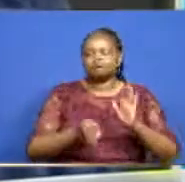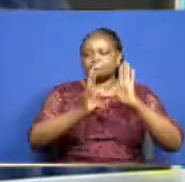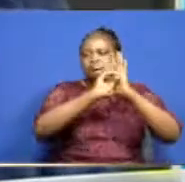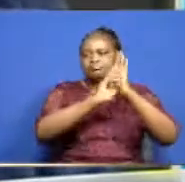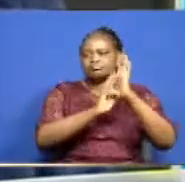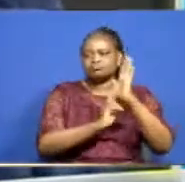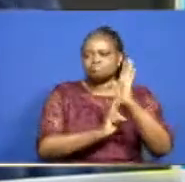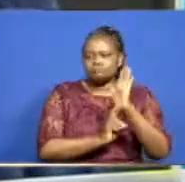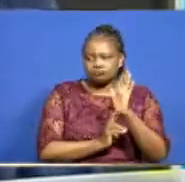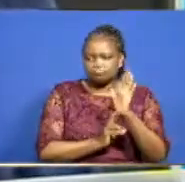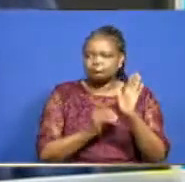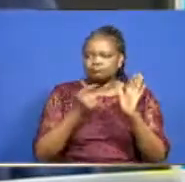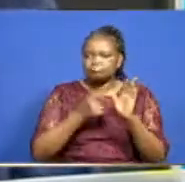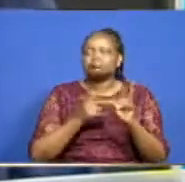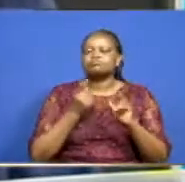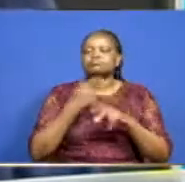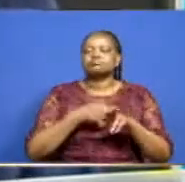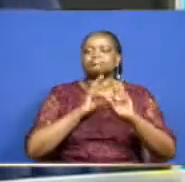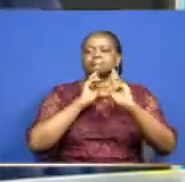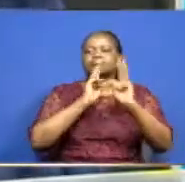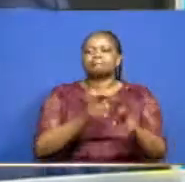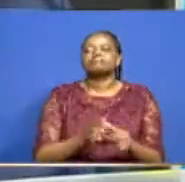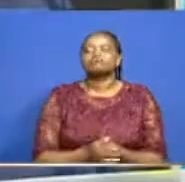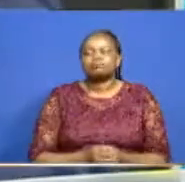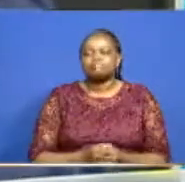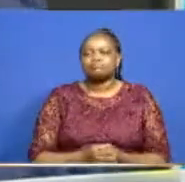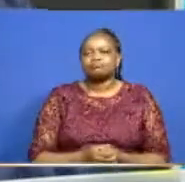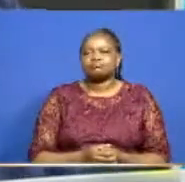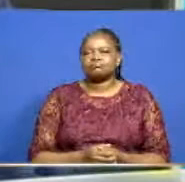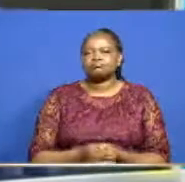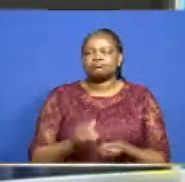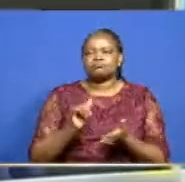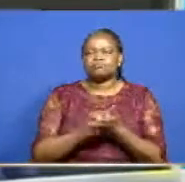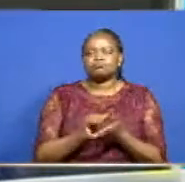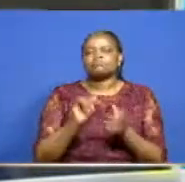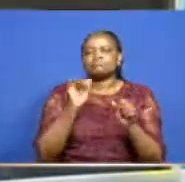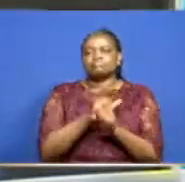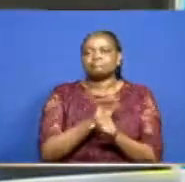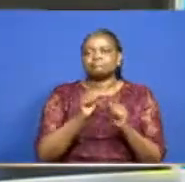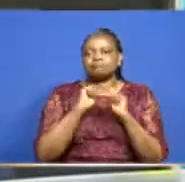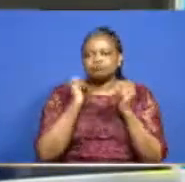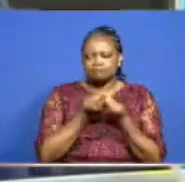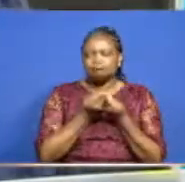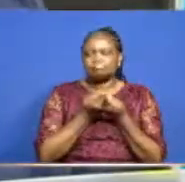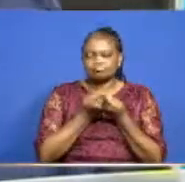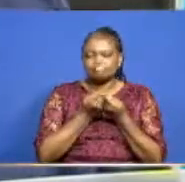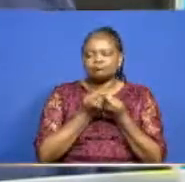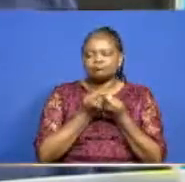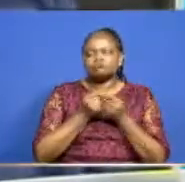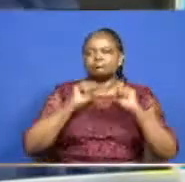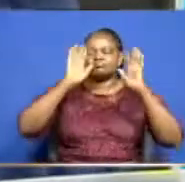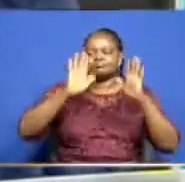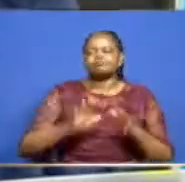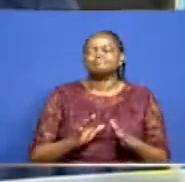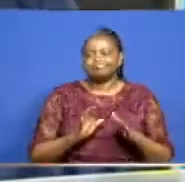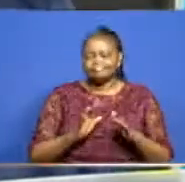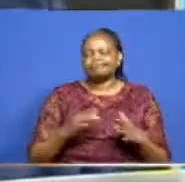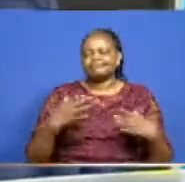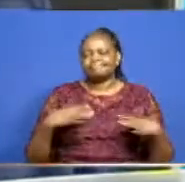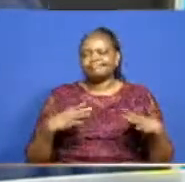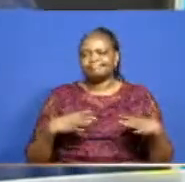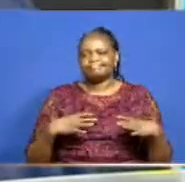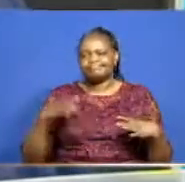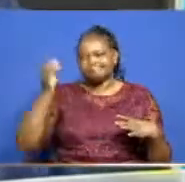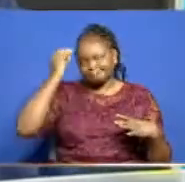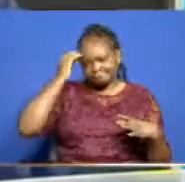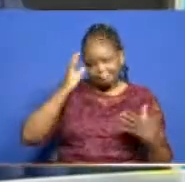This is according to a report that a comprehensive team of key players in the education sector sat together